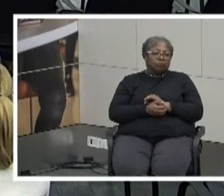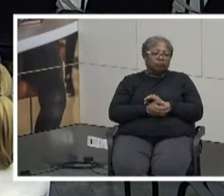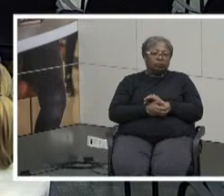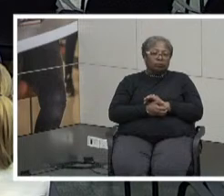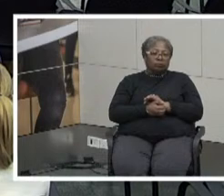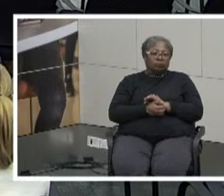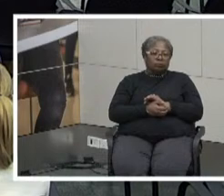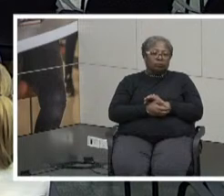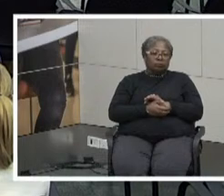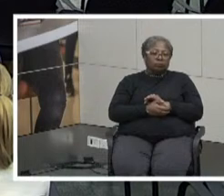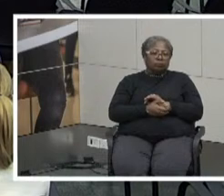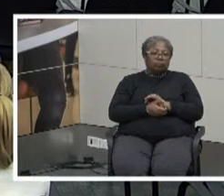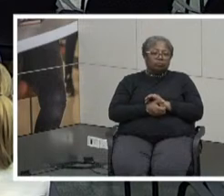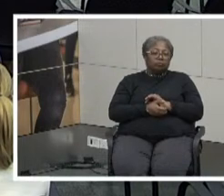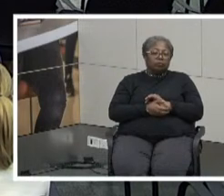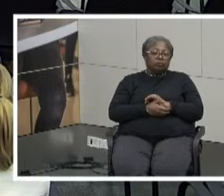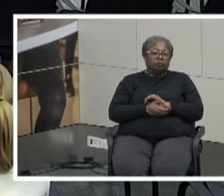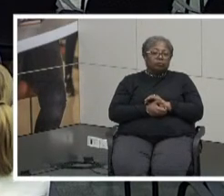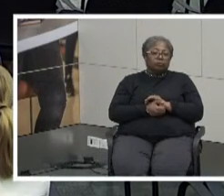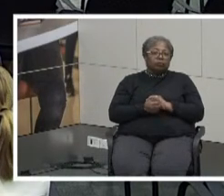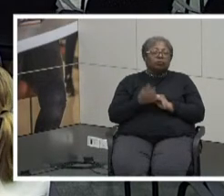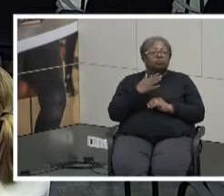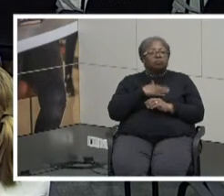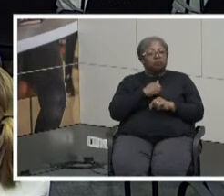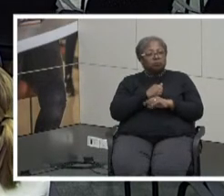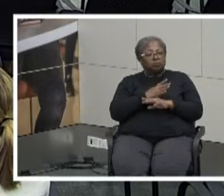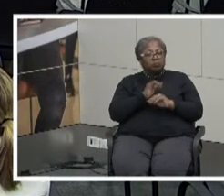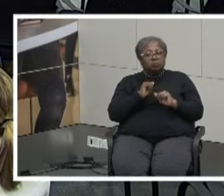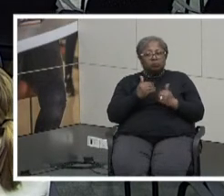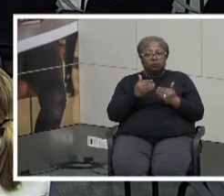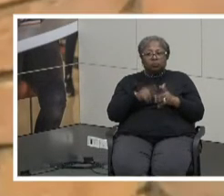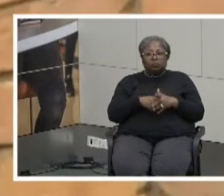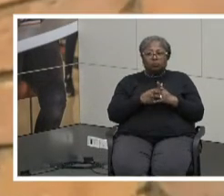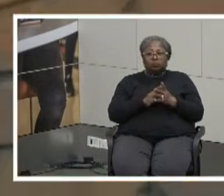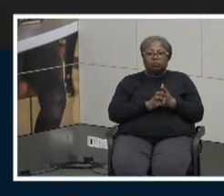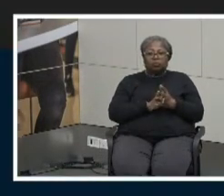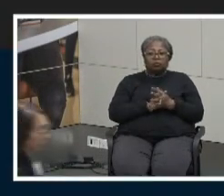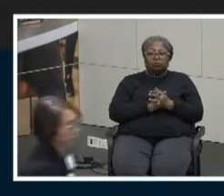you Andrea negri please turn your camera on you may